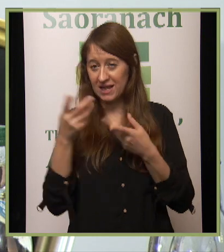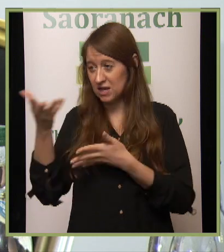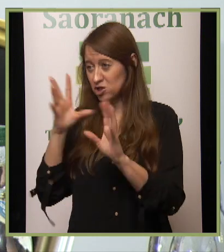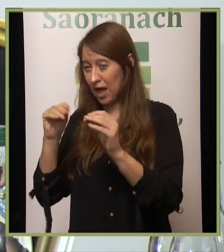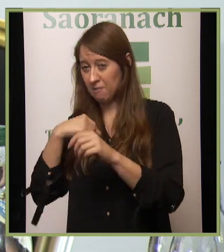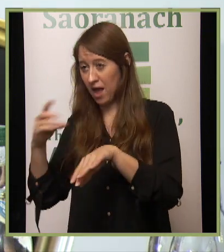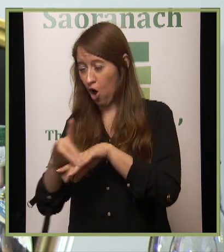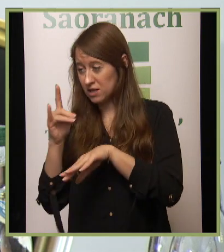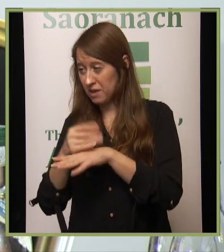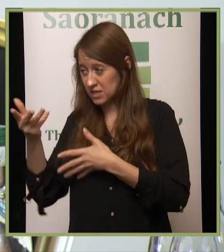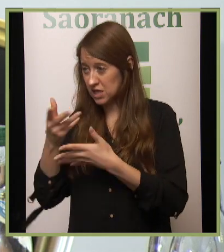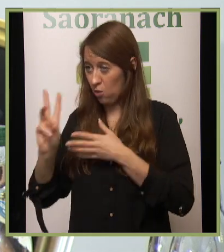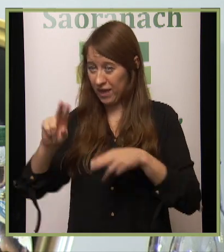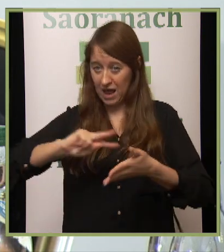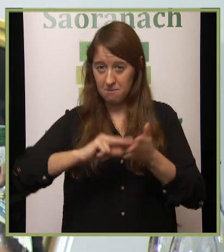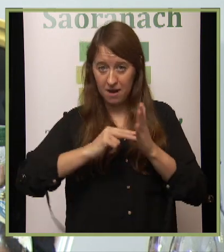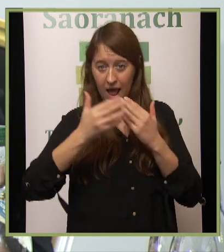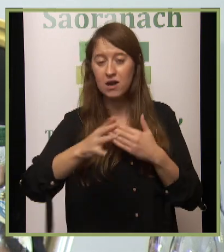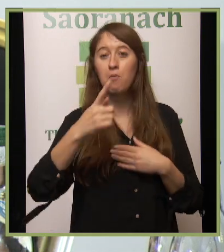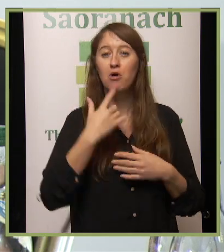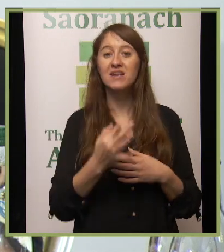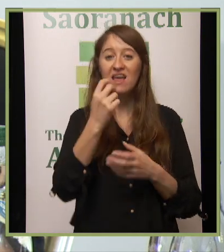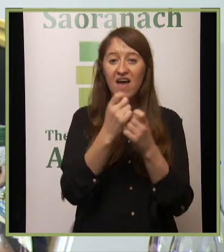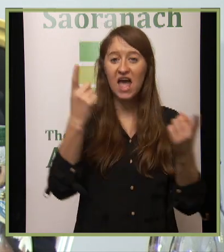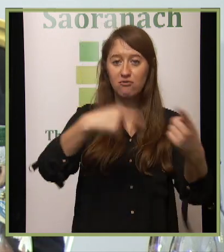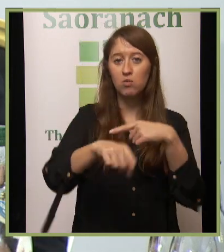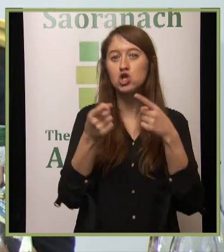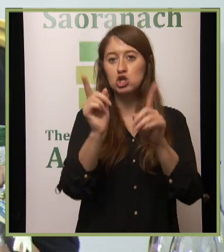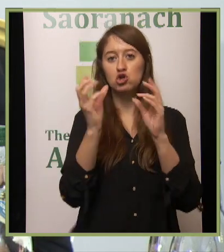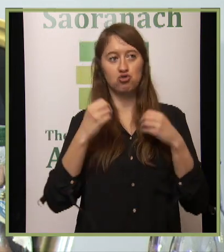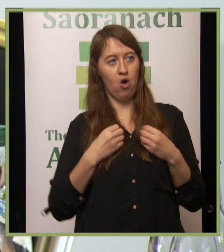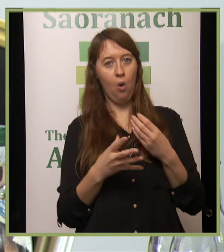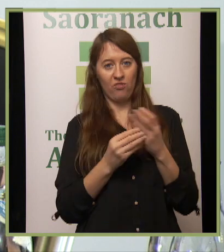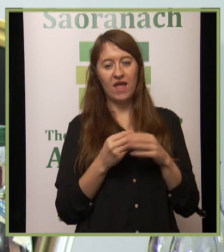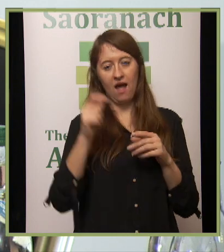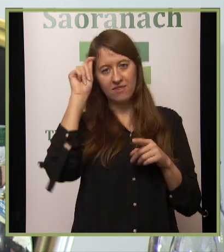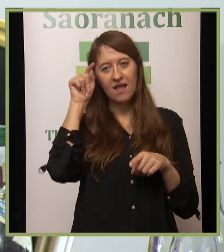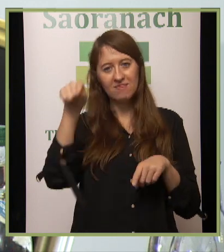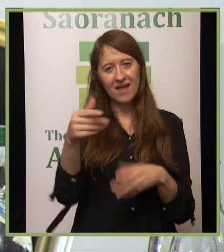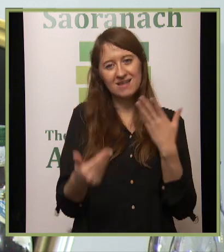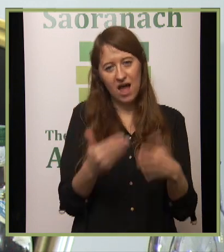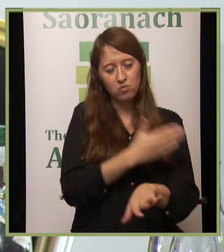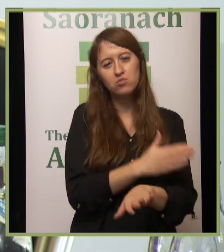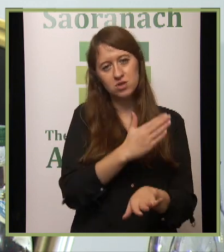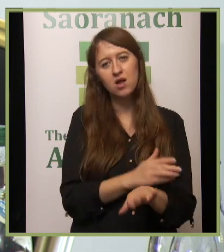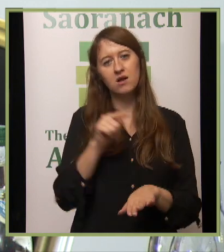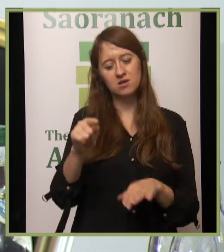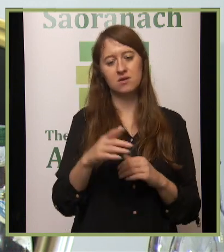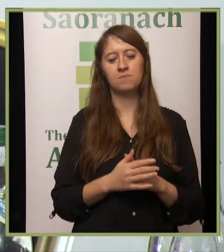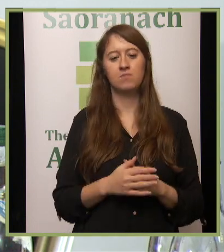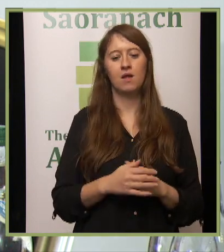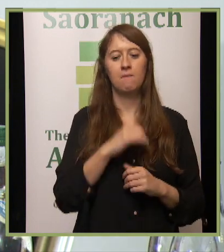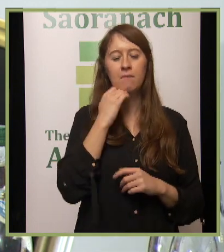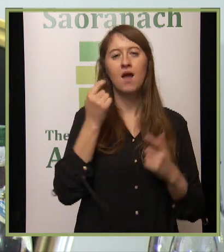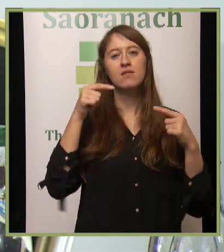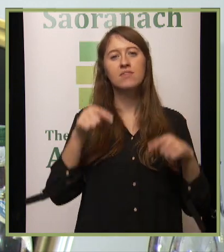in. But if we all do our own little bit, I think that's where we start. Because this is a